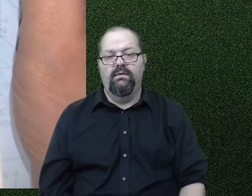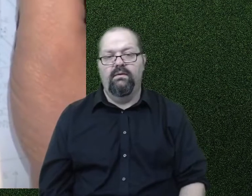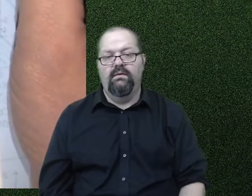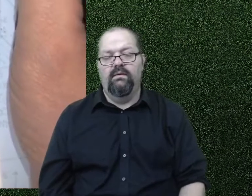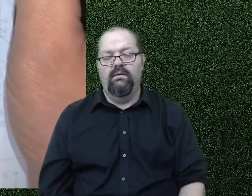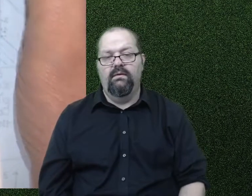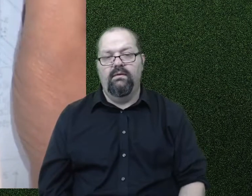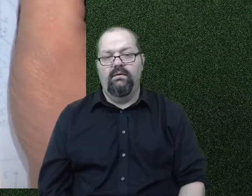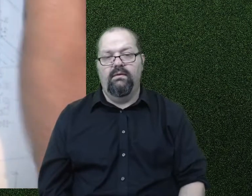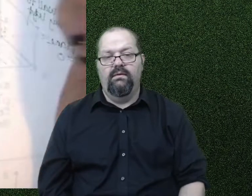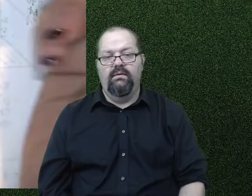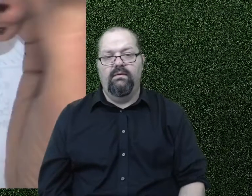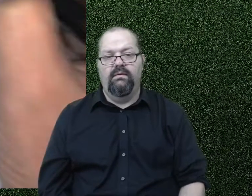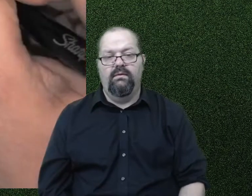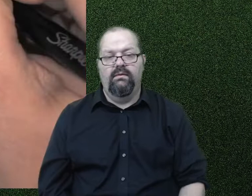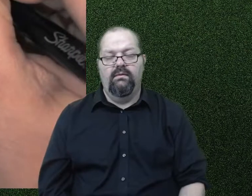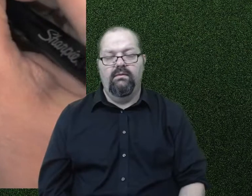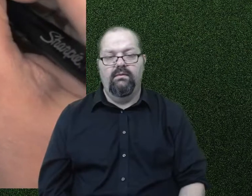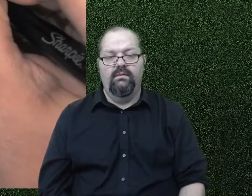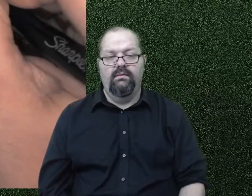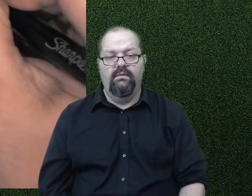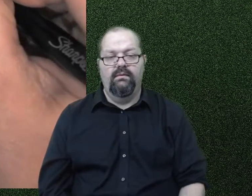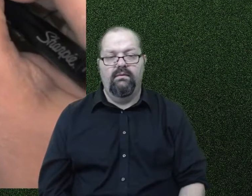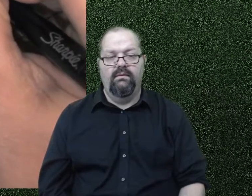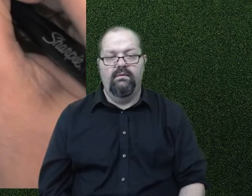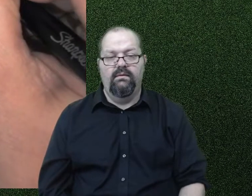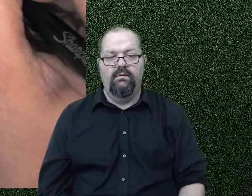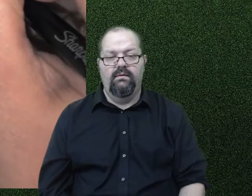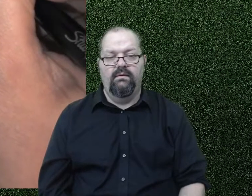up 1 unit in the z direction.